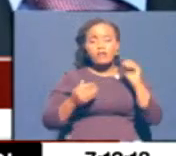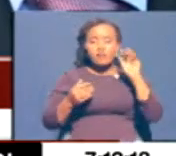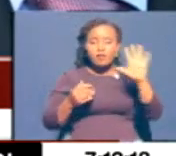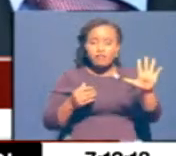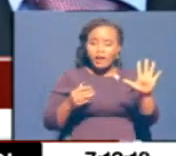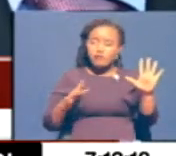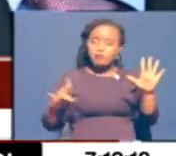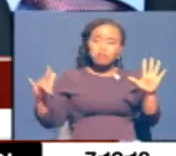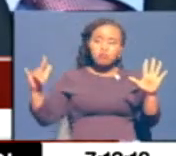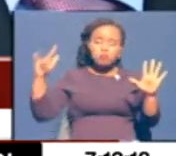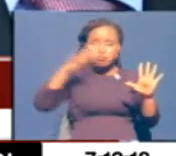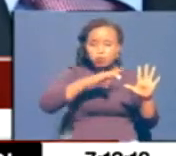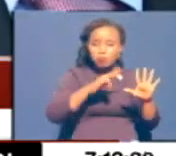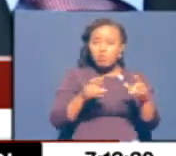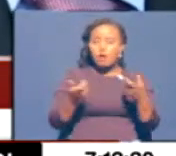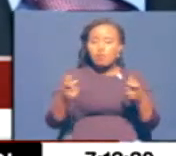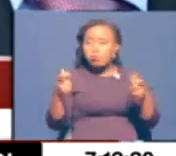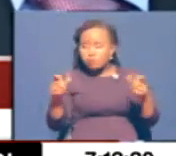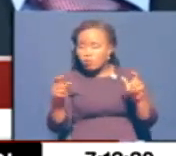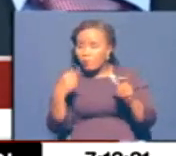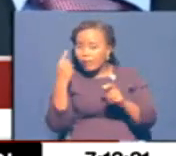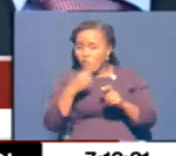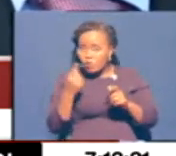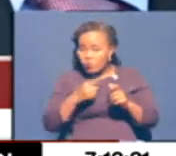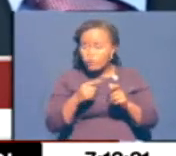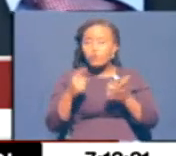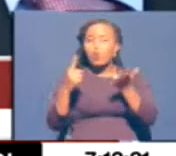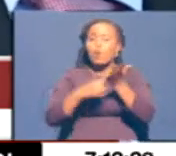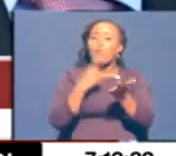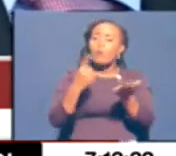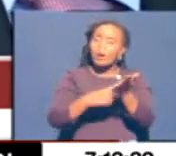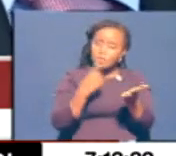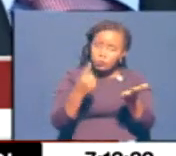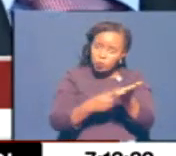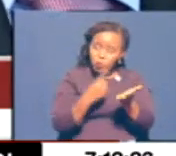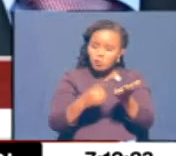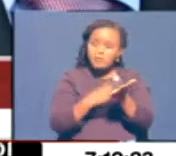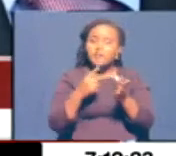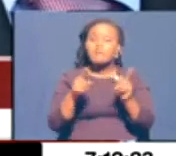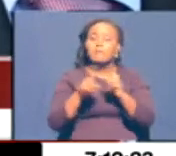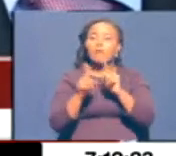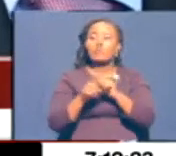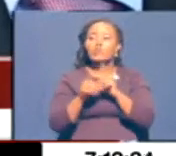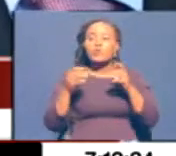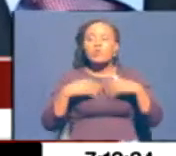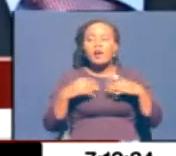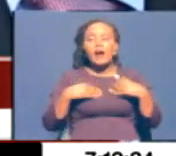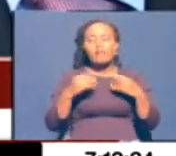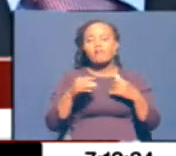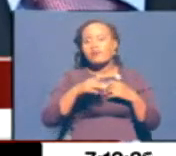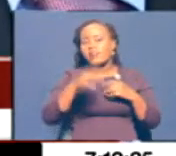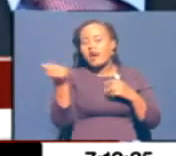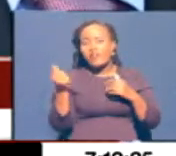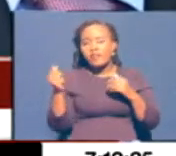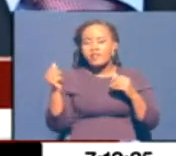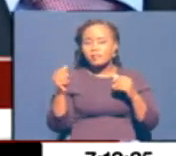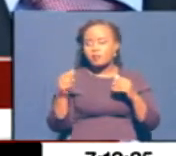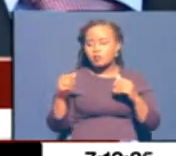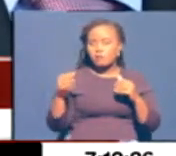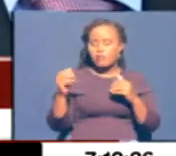piloted by white captains with an exclusive grabbed hangar at Wilson